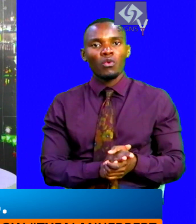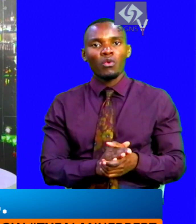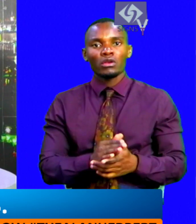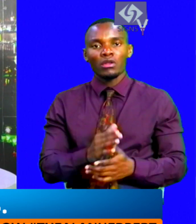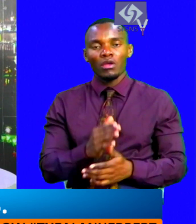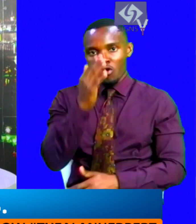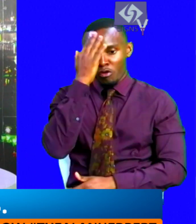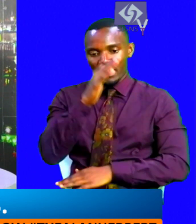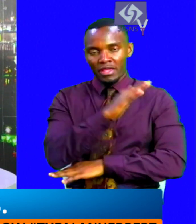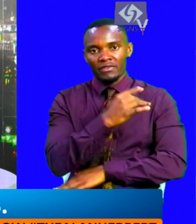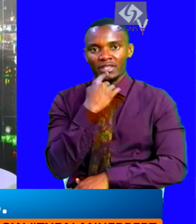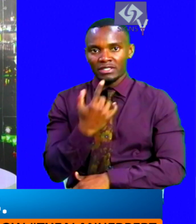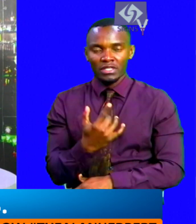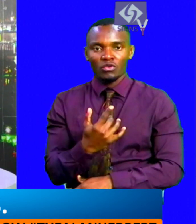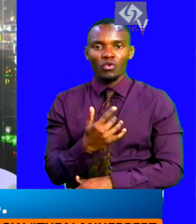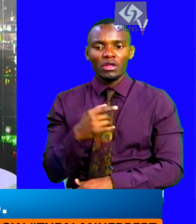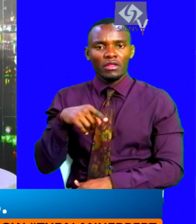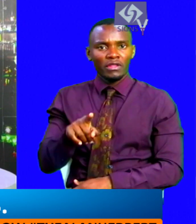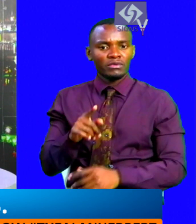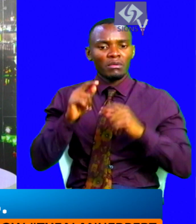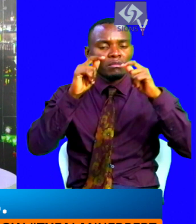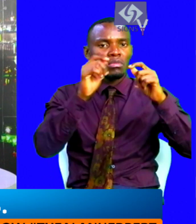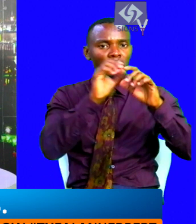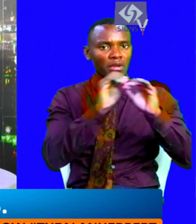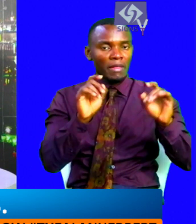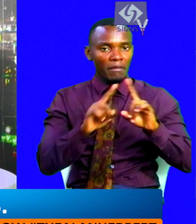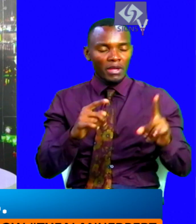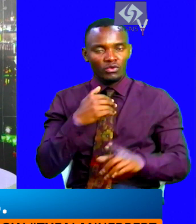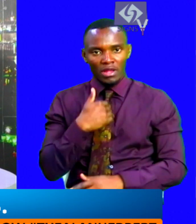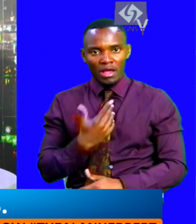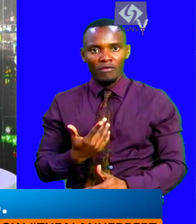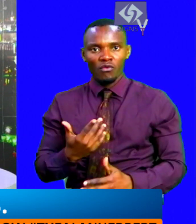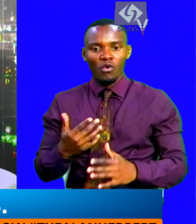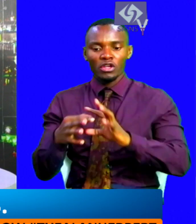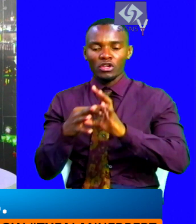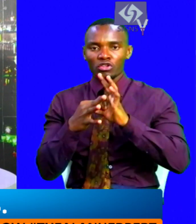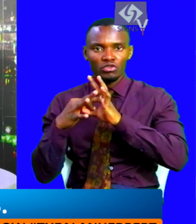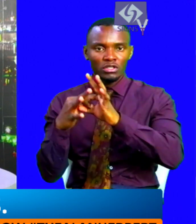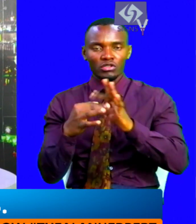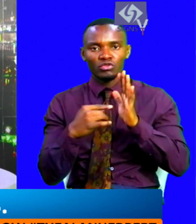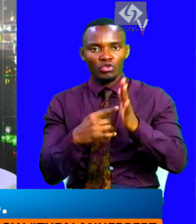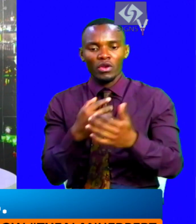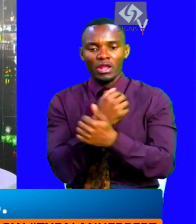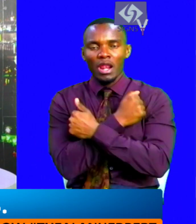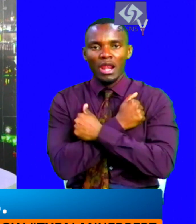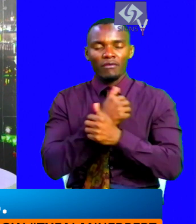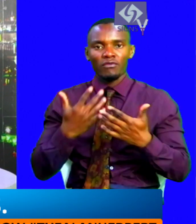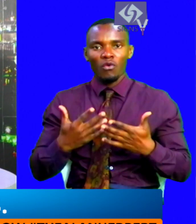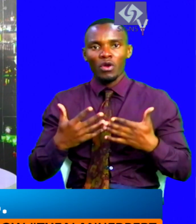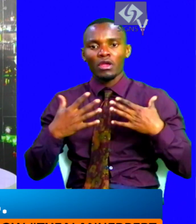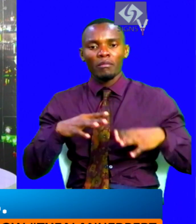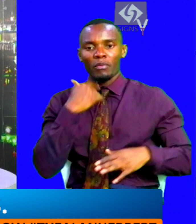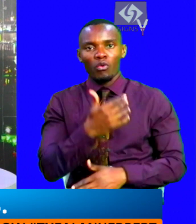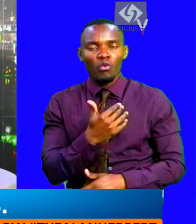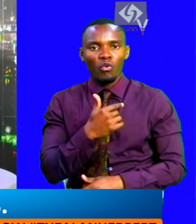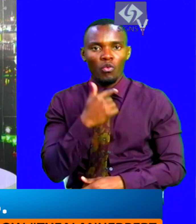Monday evening, the coalition said instead of taking to the streets, they will hold solidarity parades and vigil for victims of police